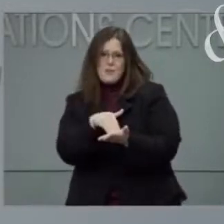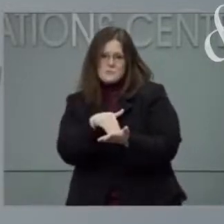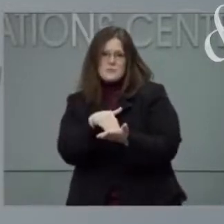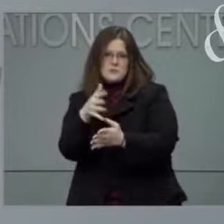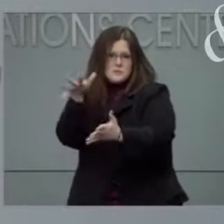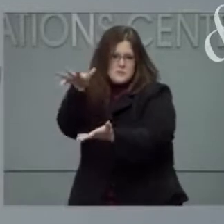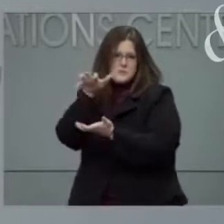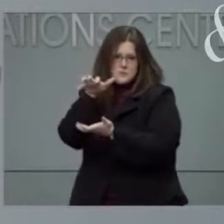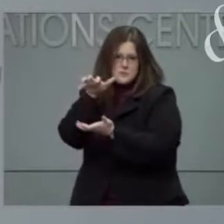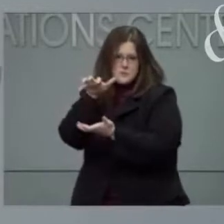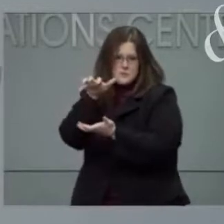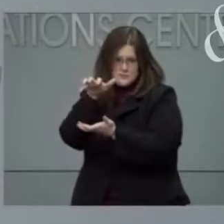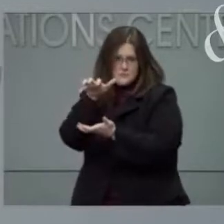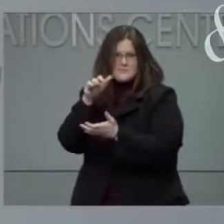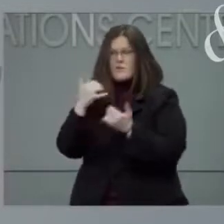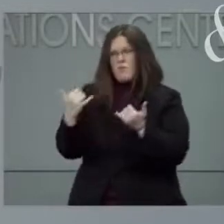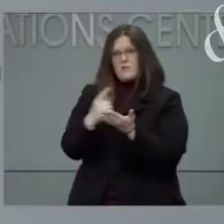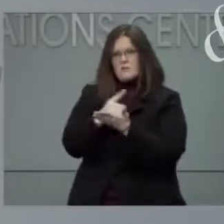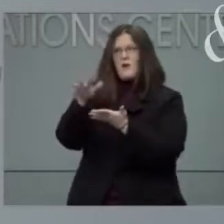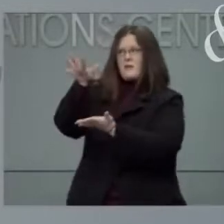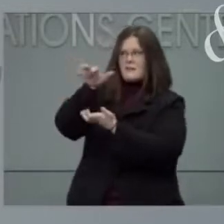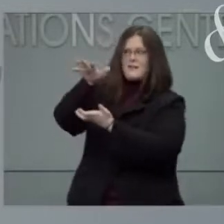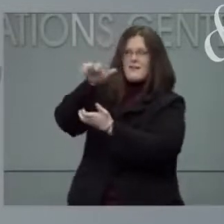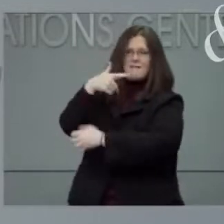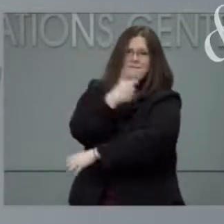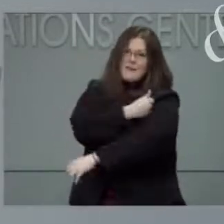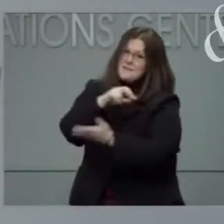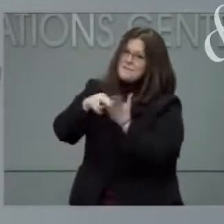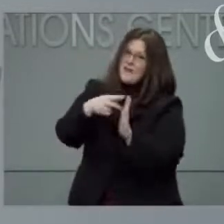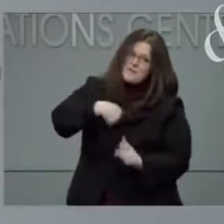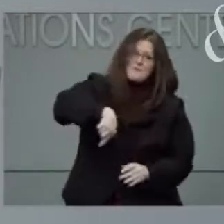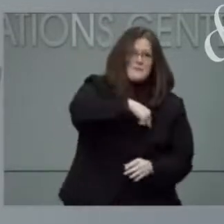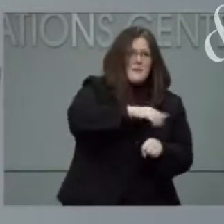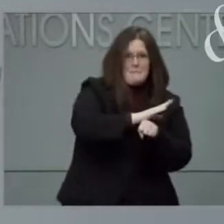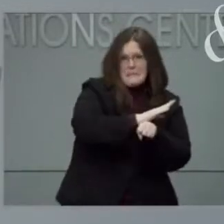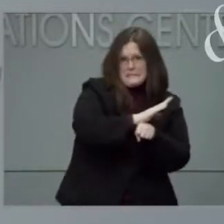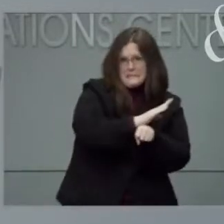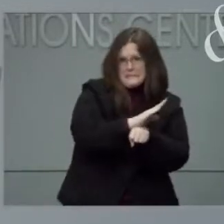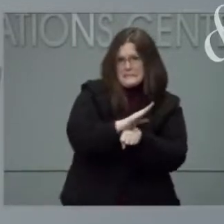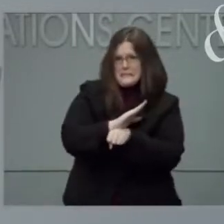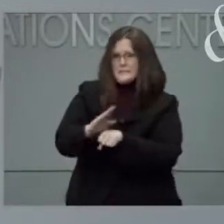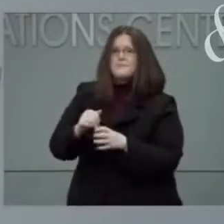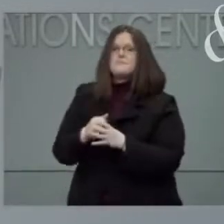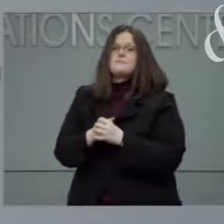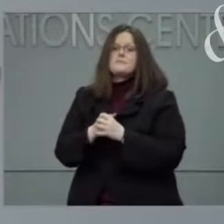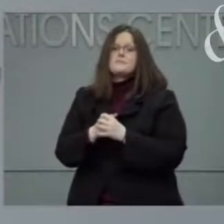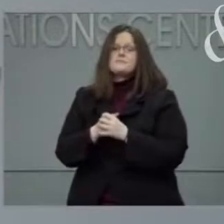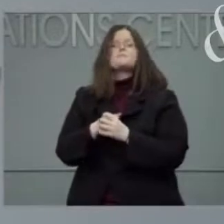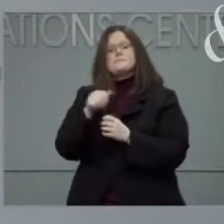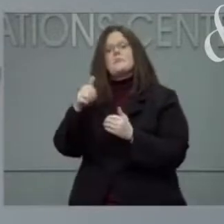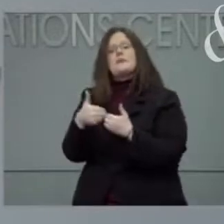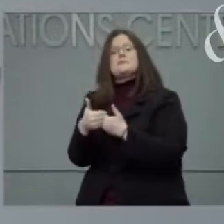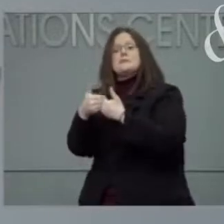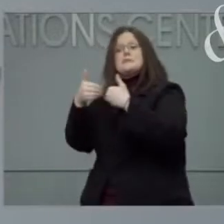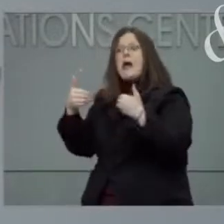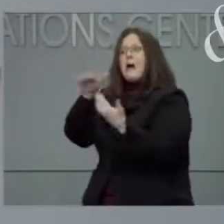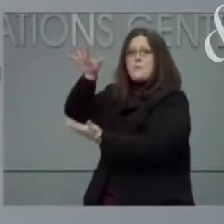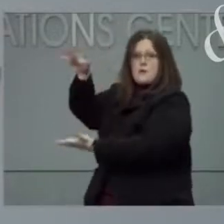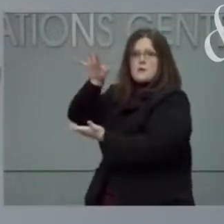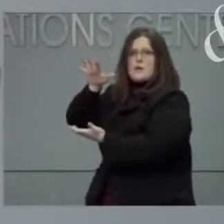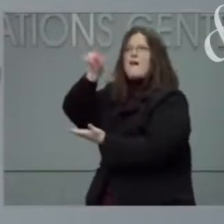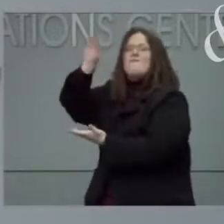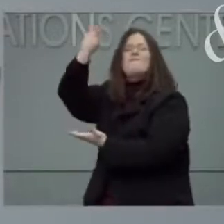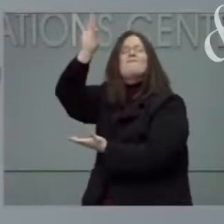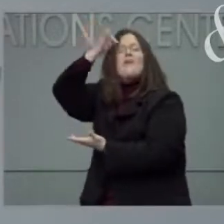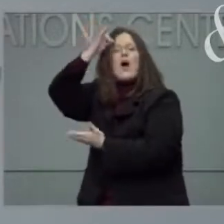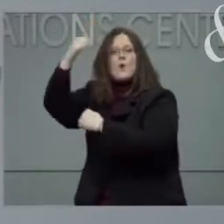doses arriving. Busy week. In addition, our state allocation from the federal government is also providing more vaccines